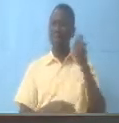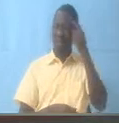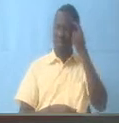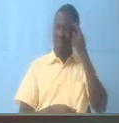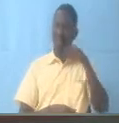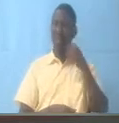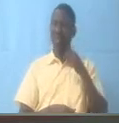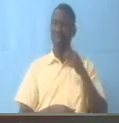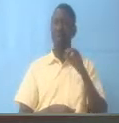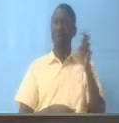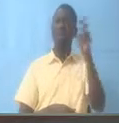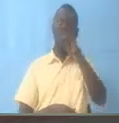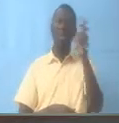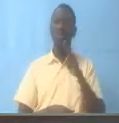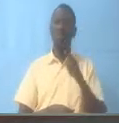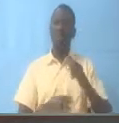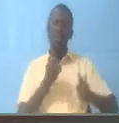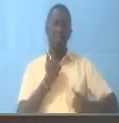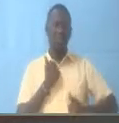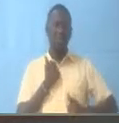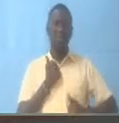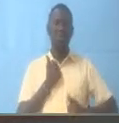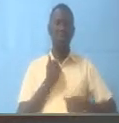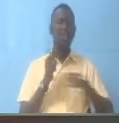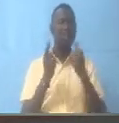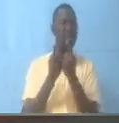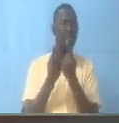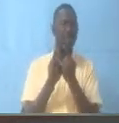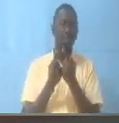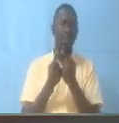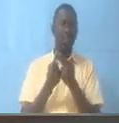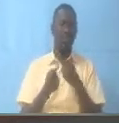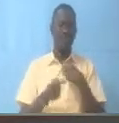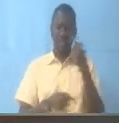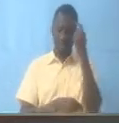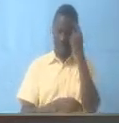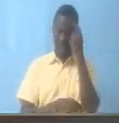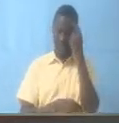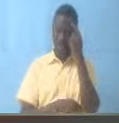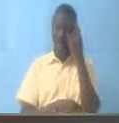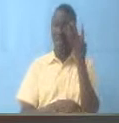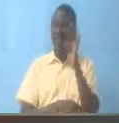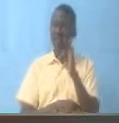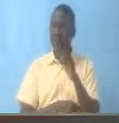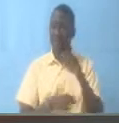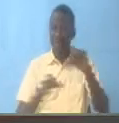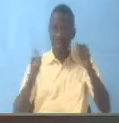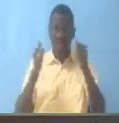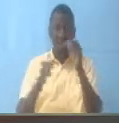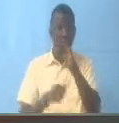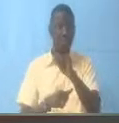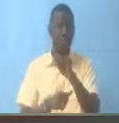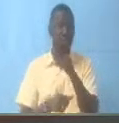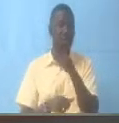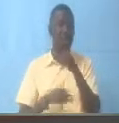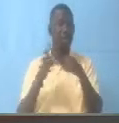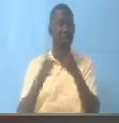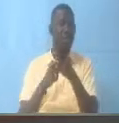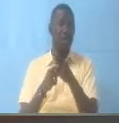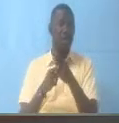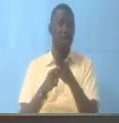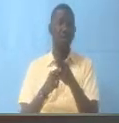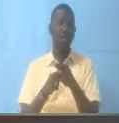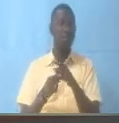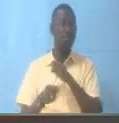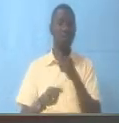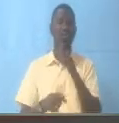reasons to say if they started doing that, it would not be good for the security forces. It